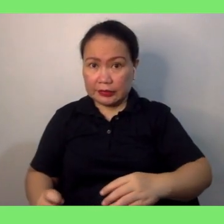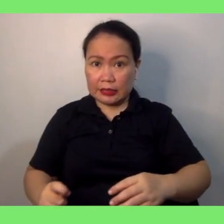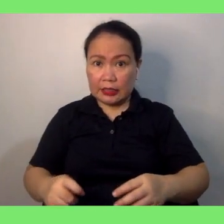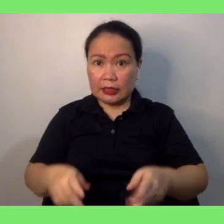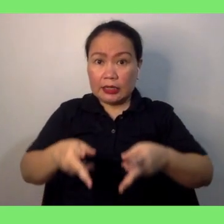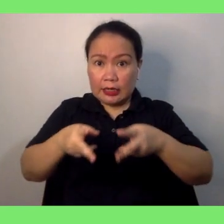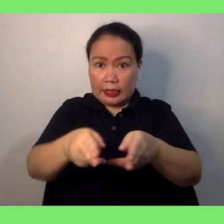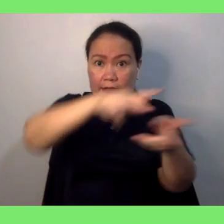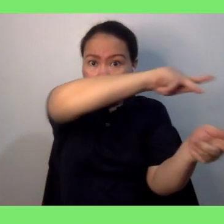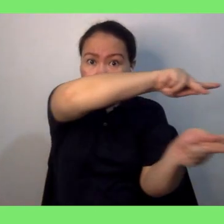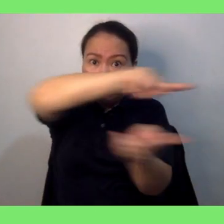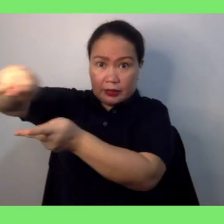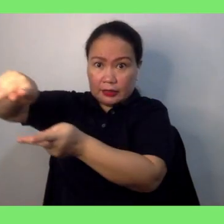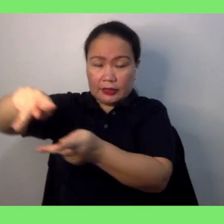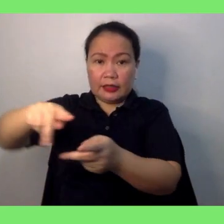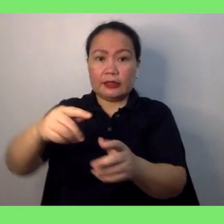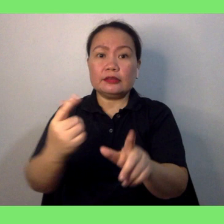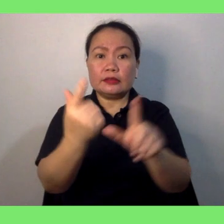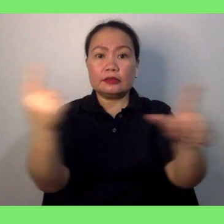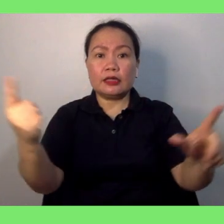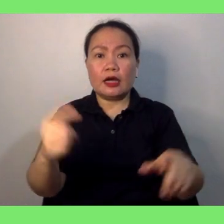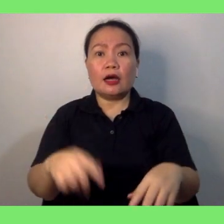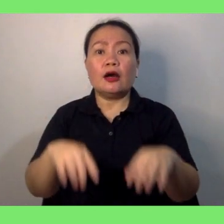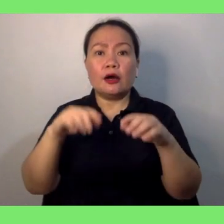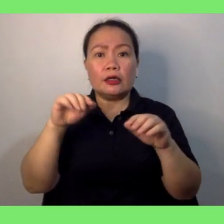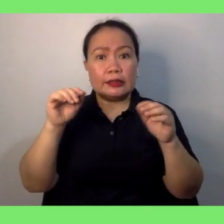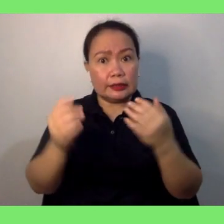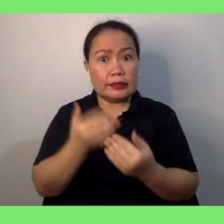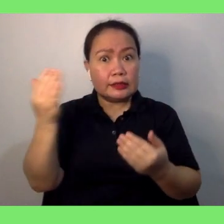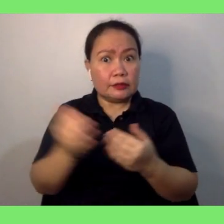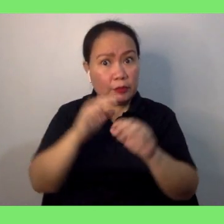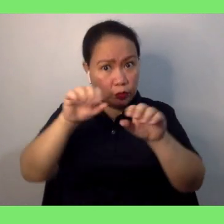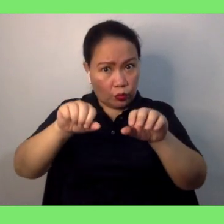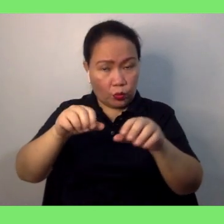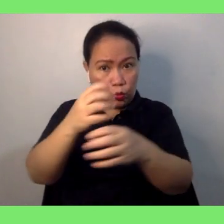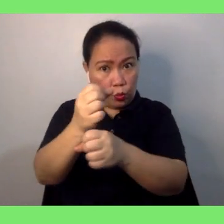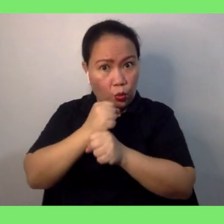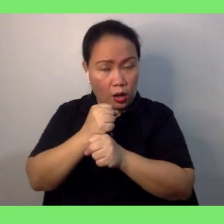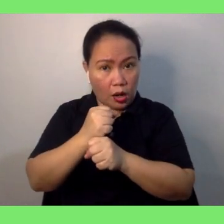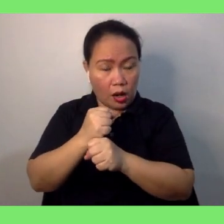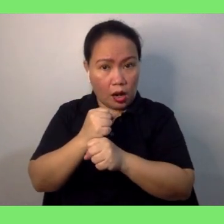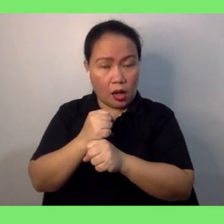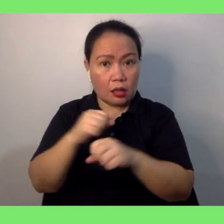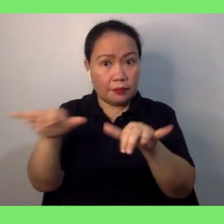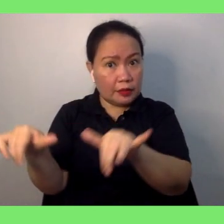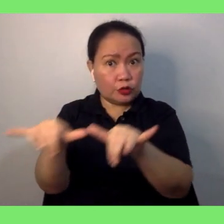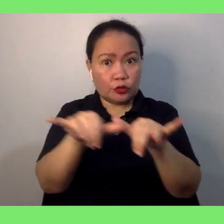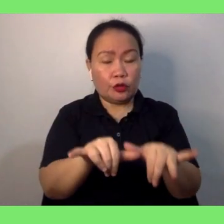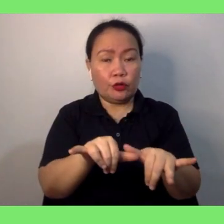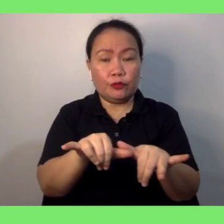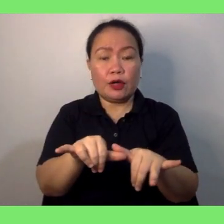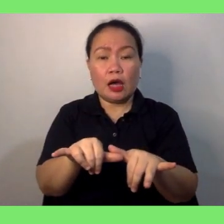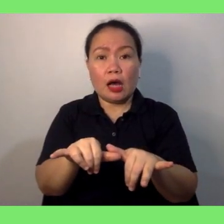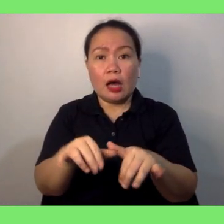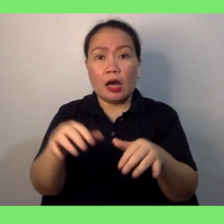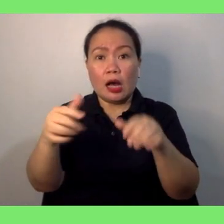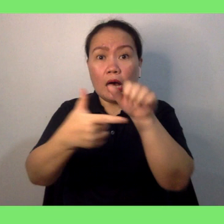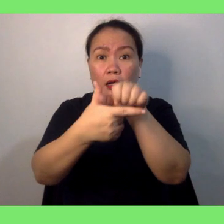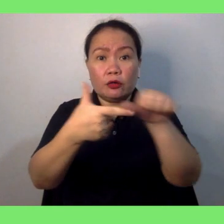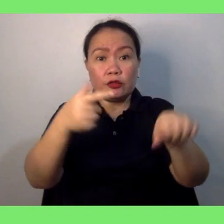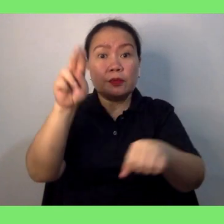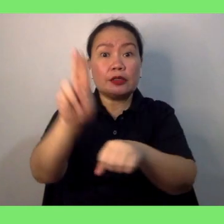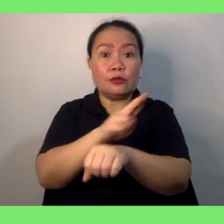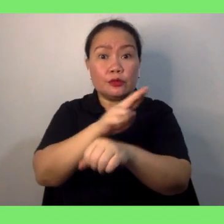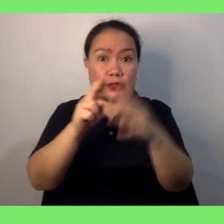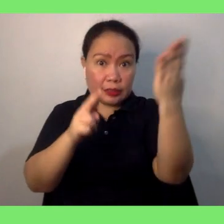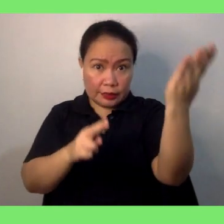ay parallel lines, makukuha mo lahat ng measures ng ibang angles by using this